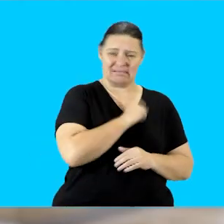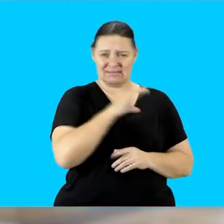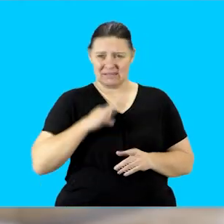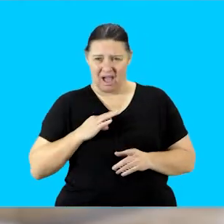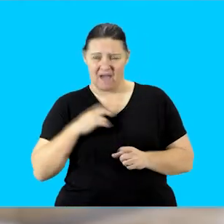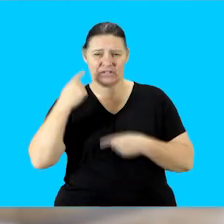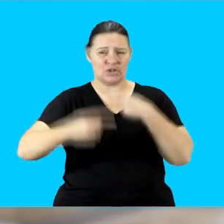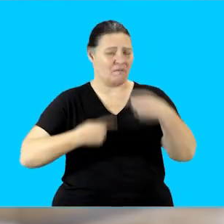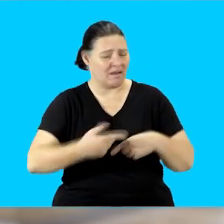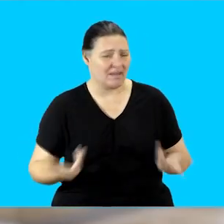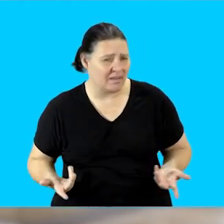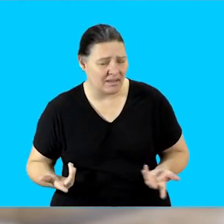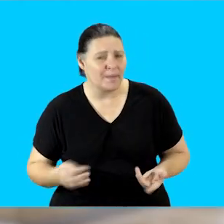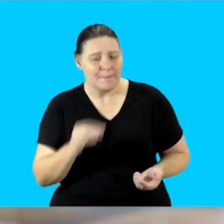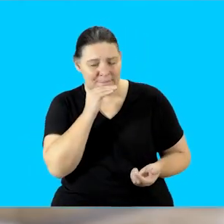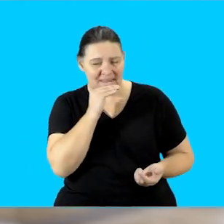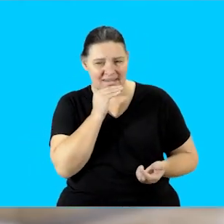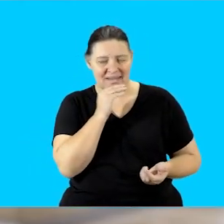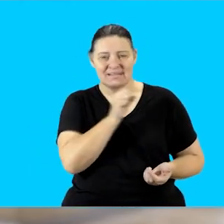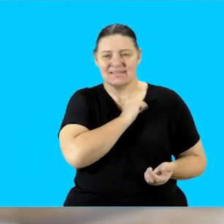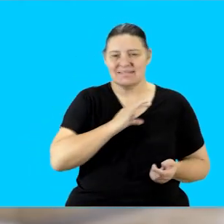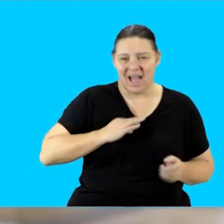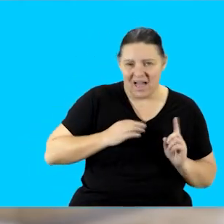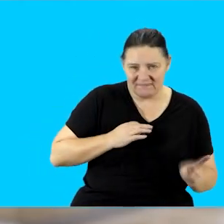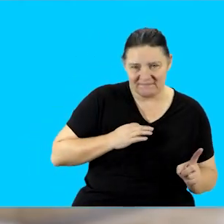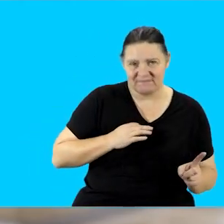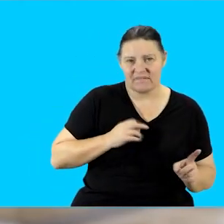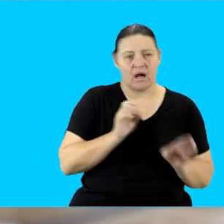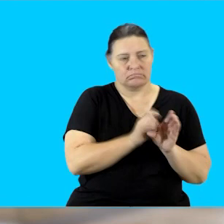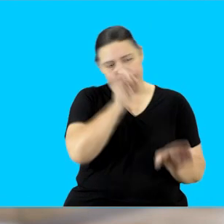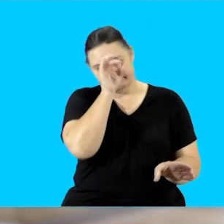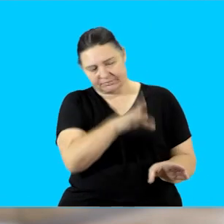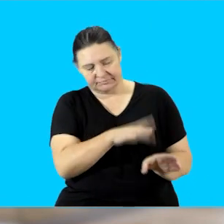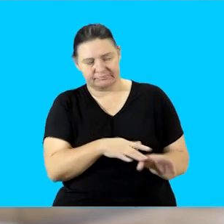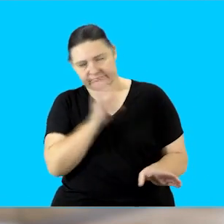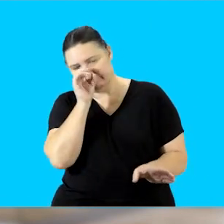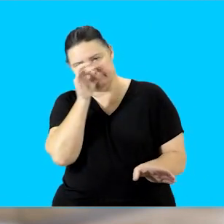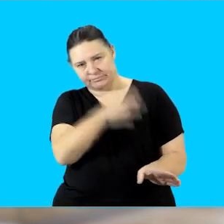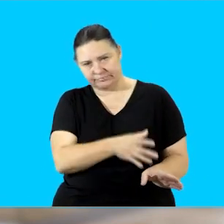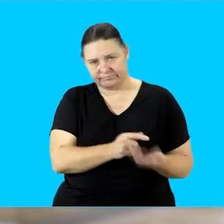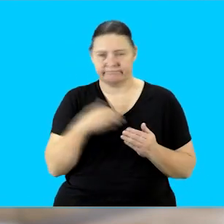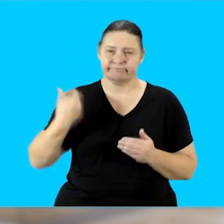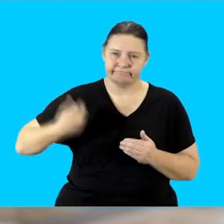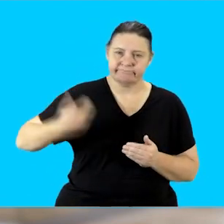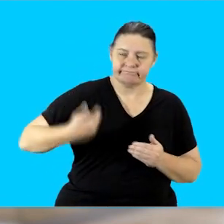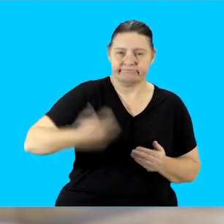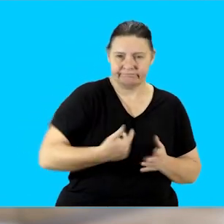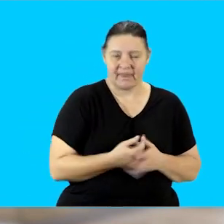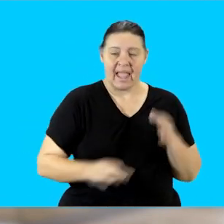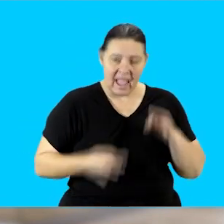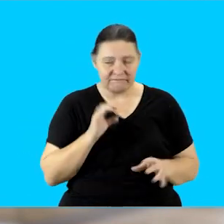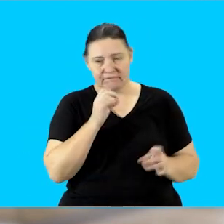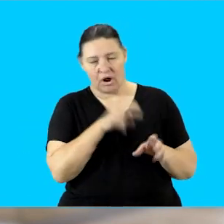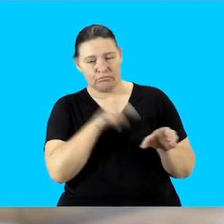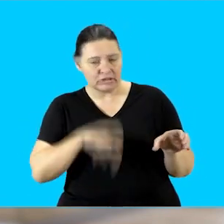what is it that we mean actually? It simply means that the employees are frequently resigning from the workplace. So if